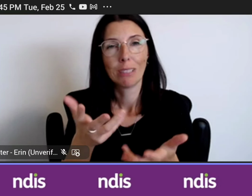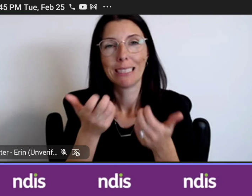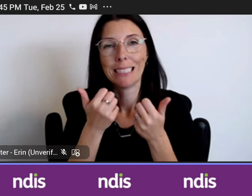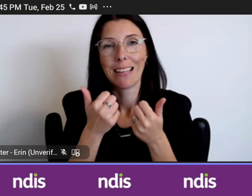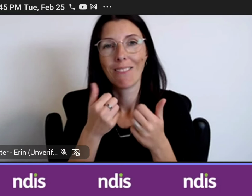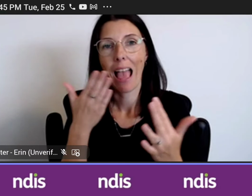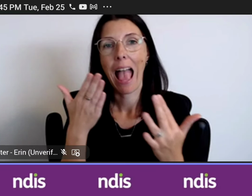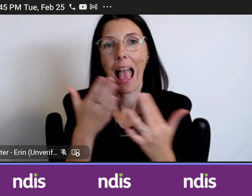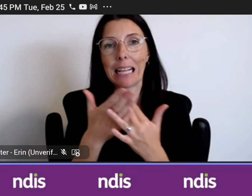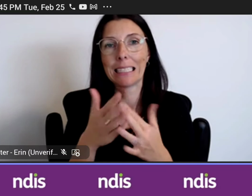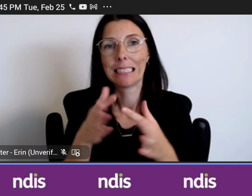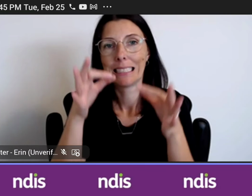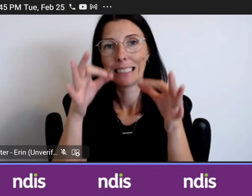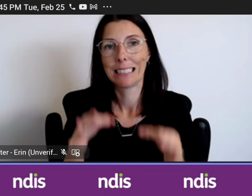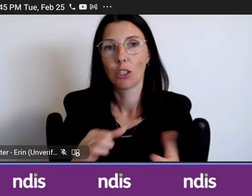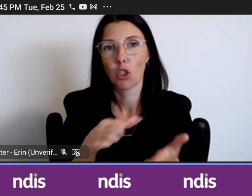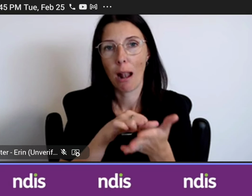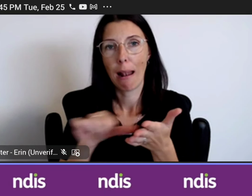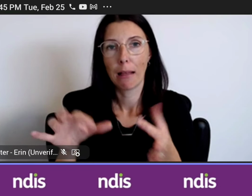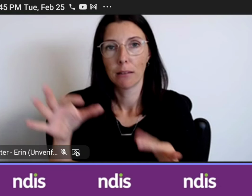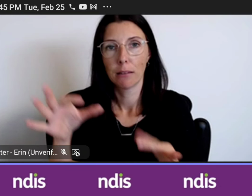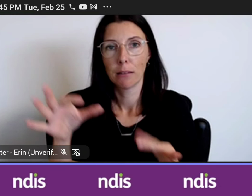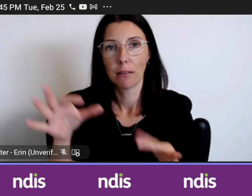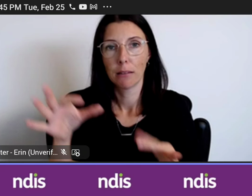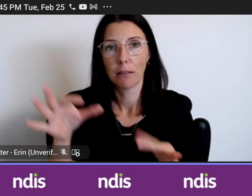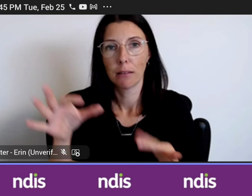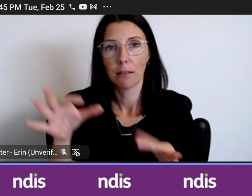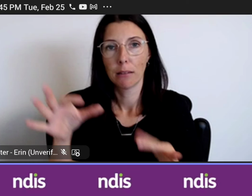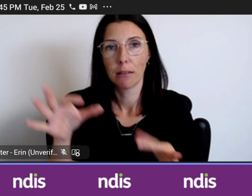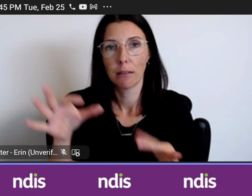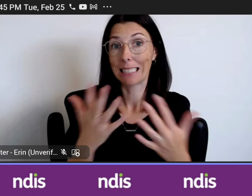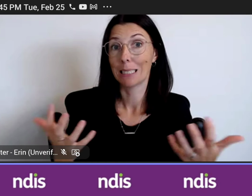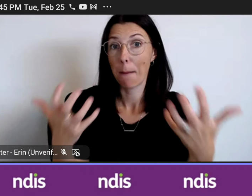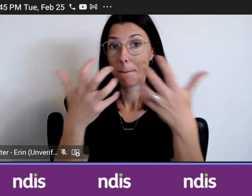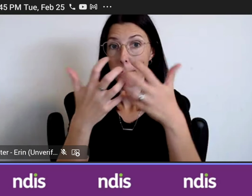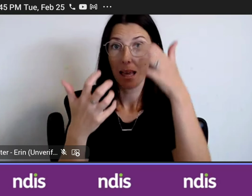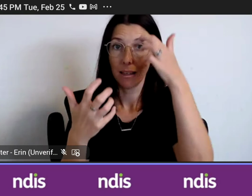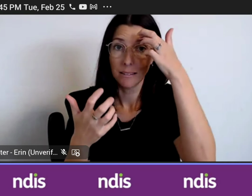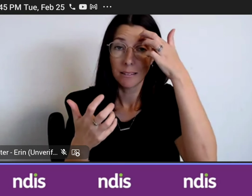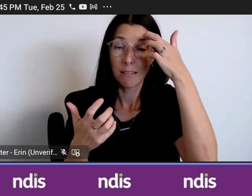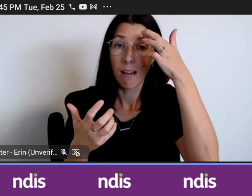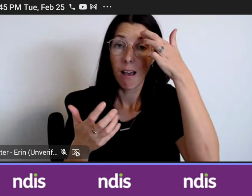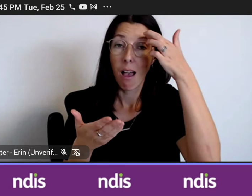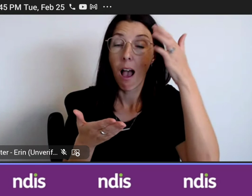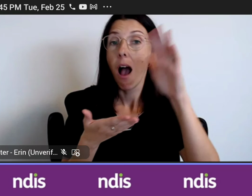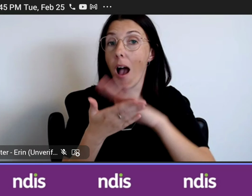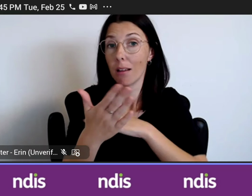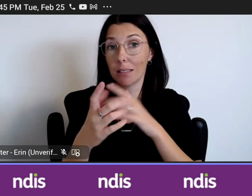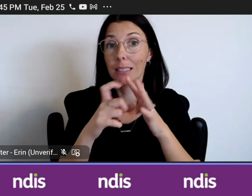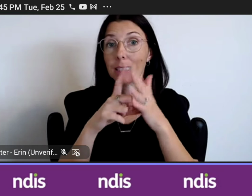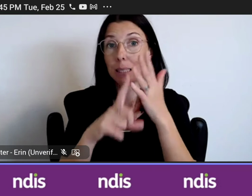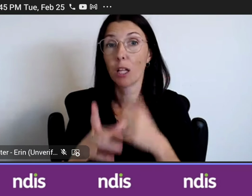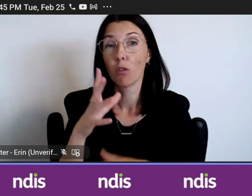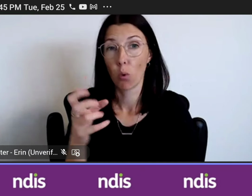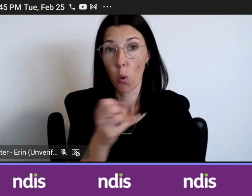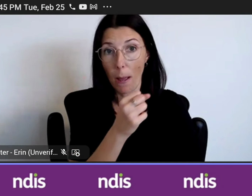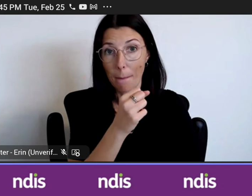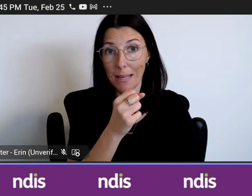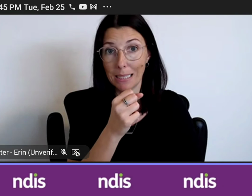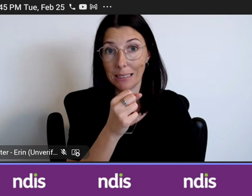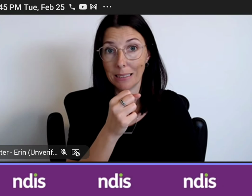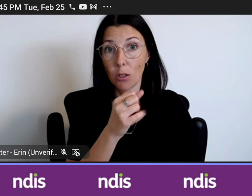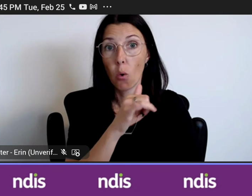decision letter, which says if access was met under the disability requirements, those early intervention requirements,